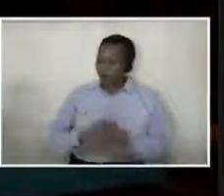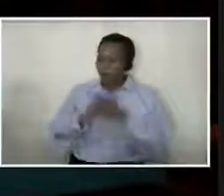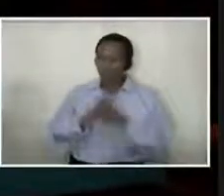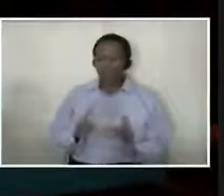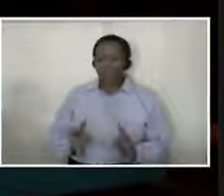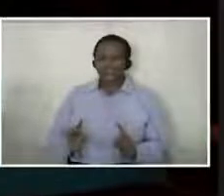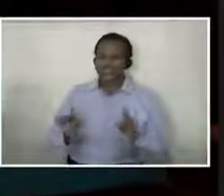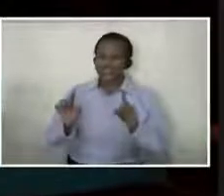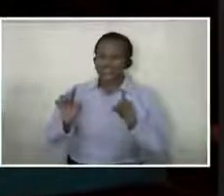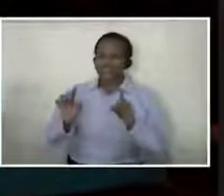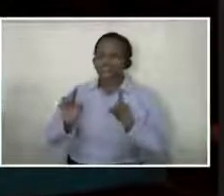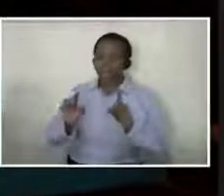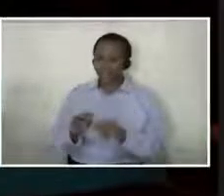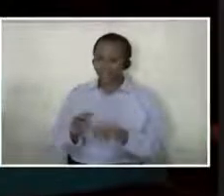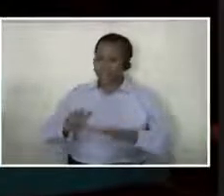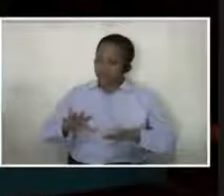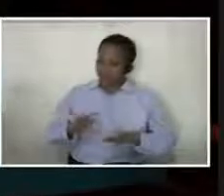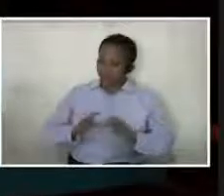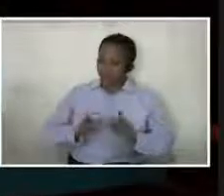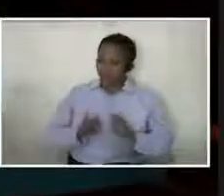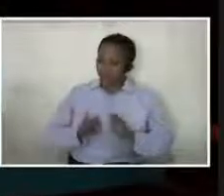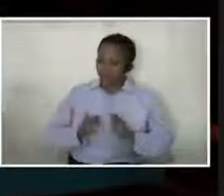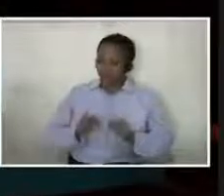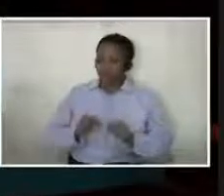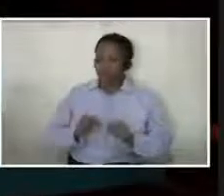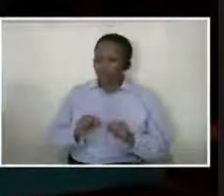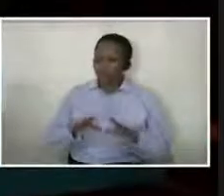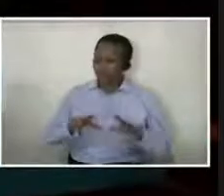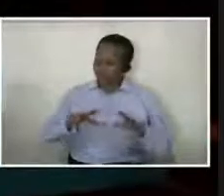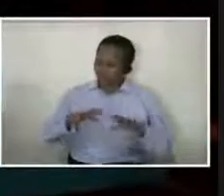to group, prioritize, and compromise